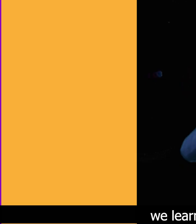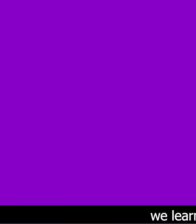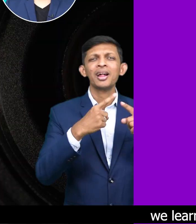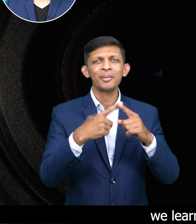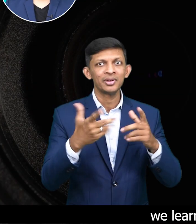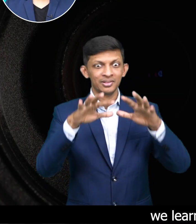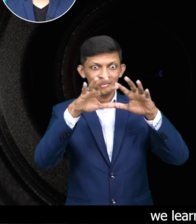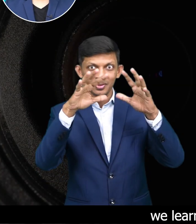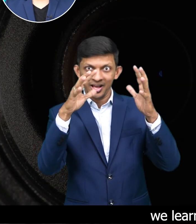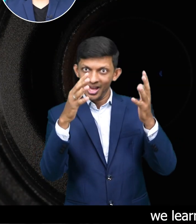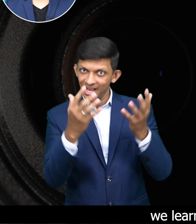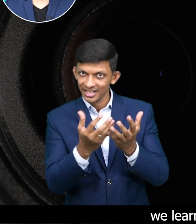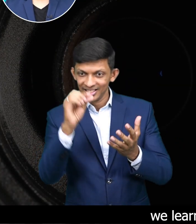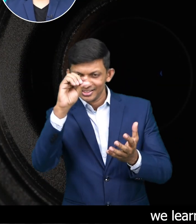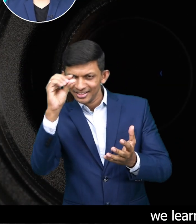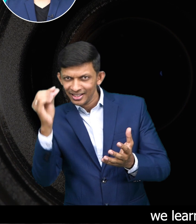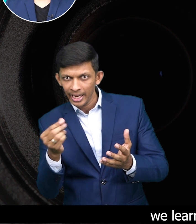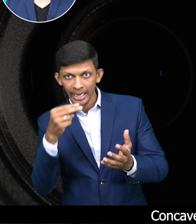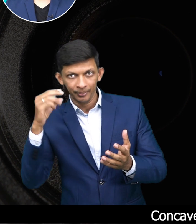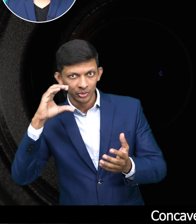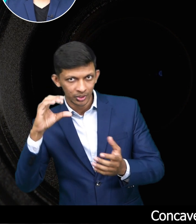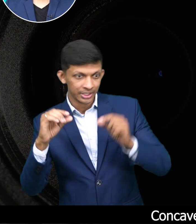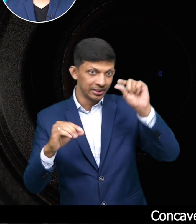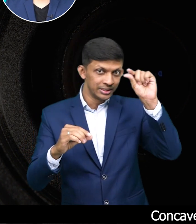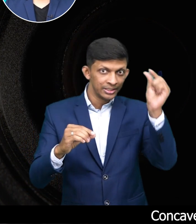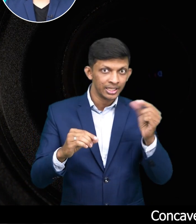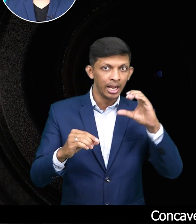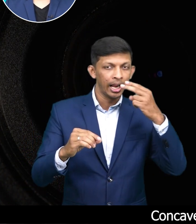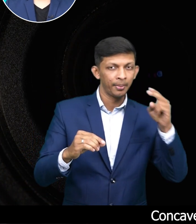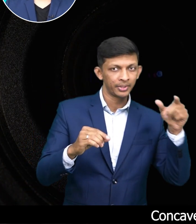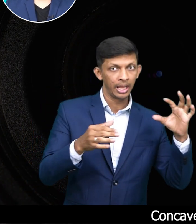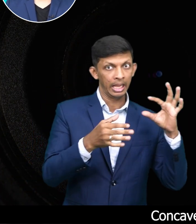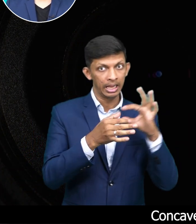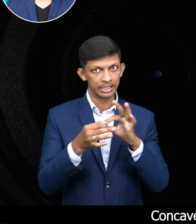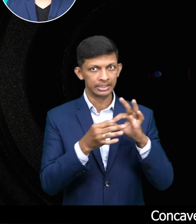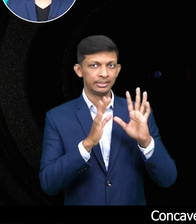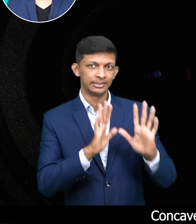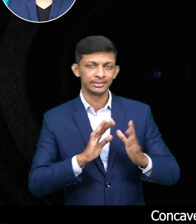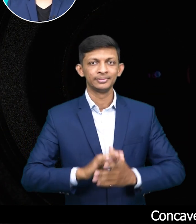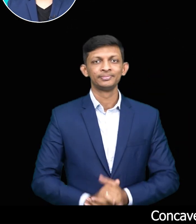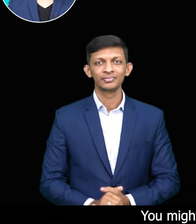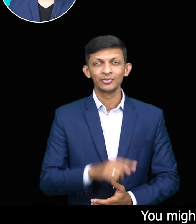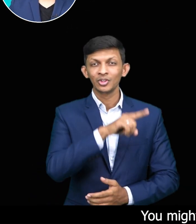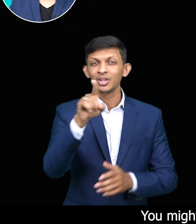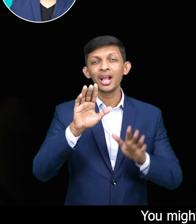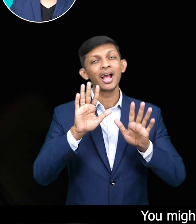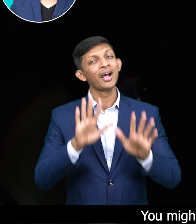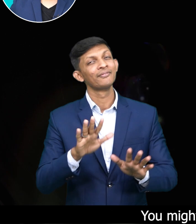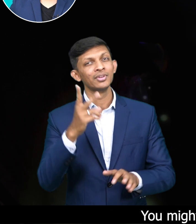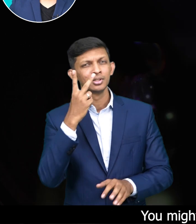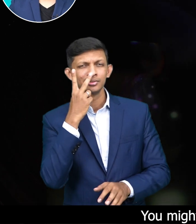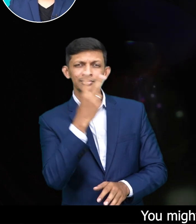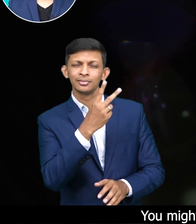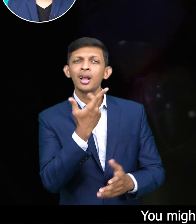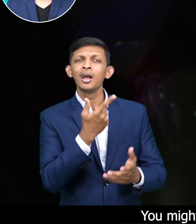about spherical mirrors, concave mirrors and convex mirrors. You might have